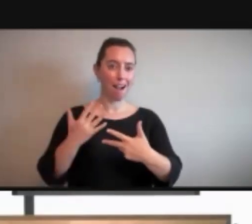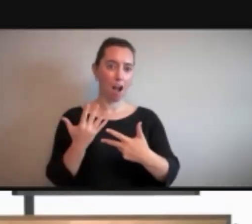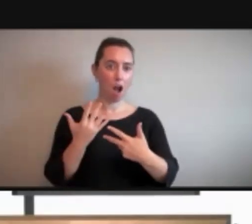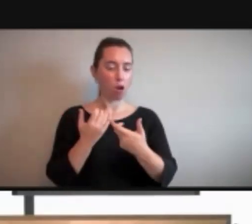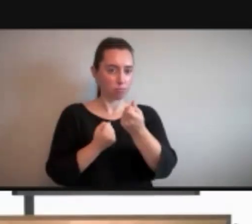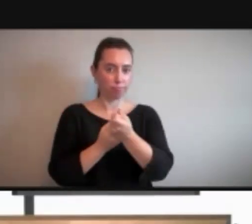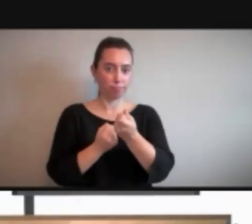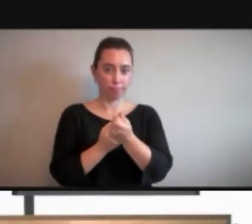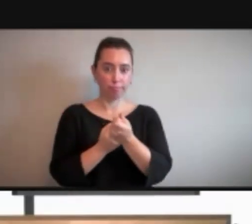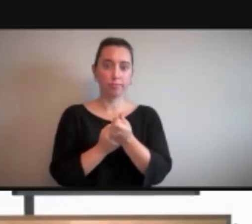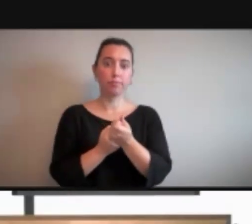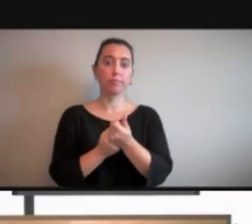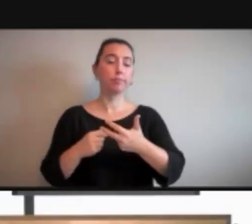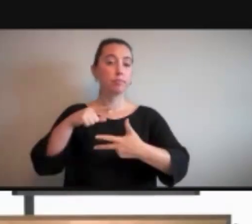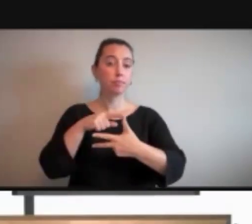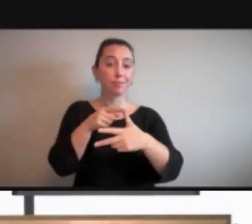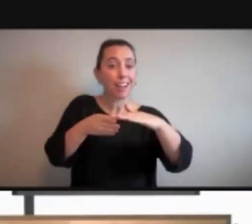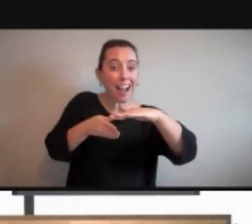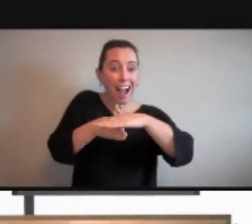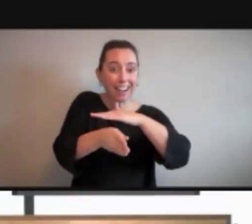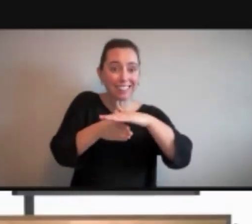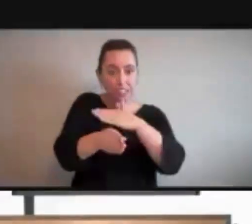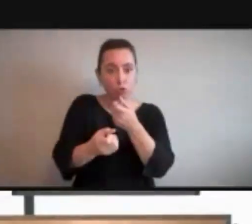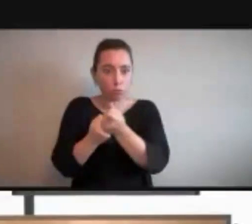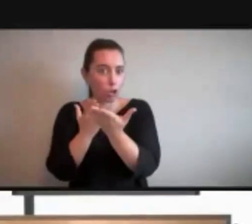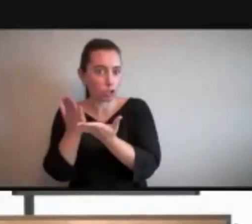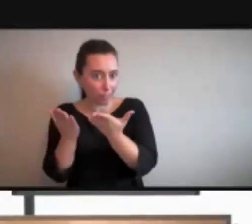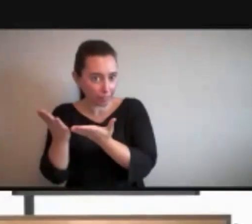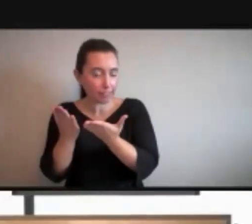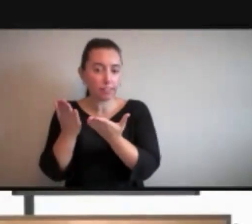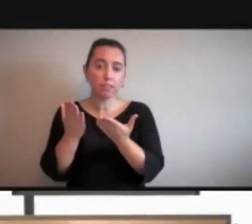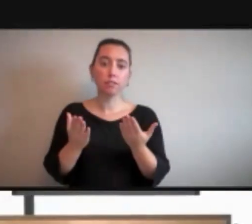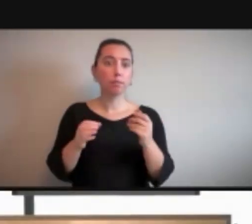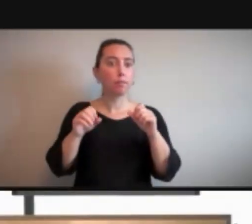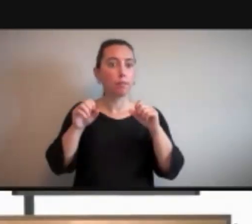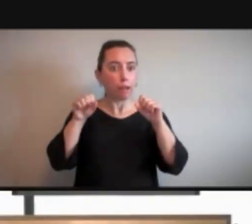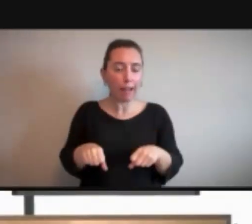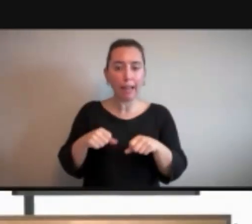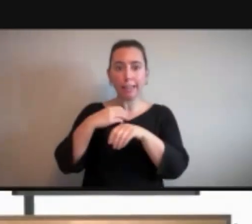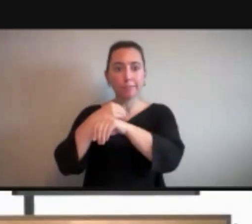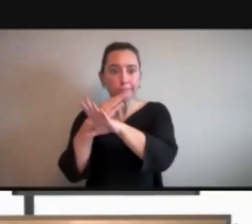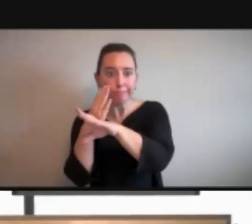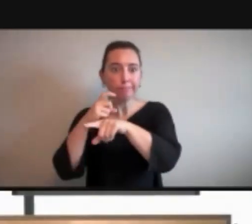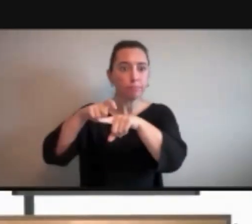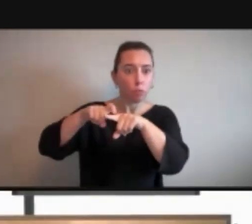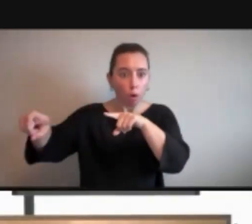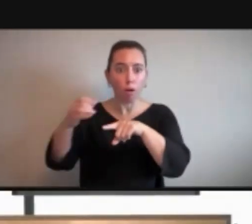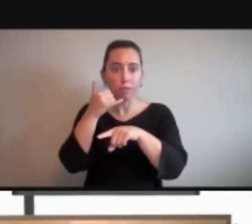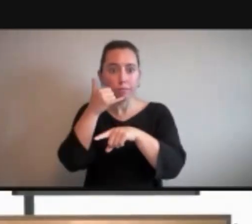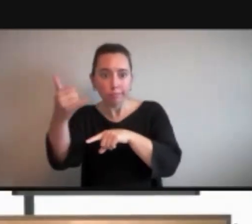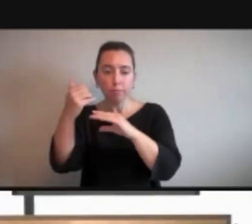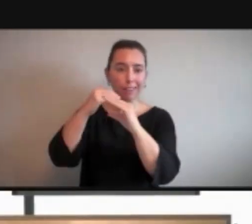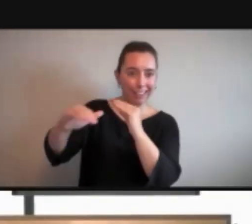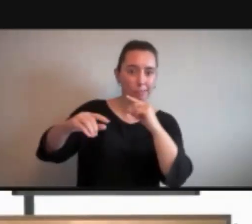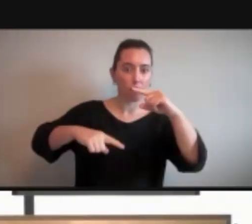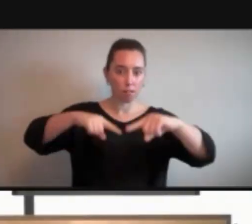support. Access to service should be accessible. The way to the user to express itself themselves should